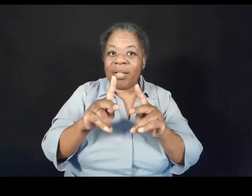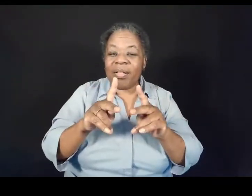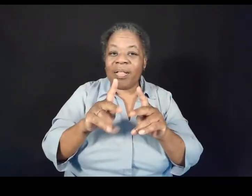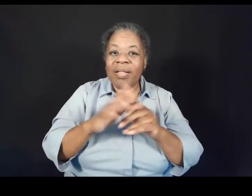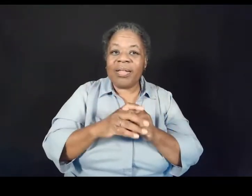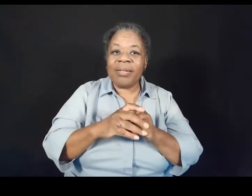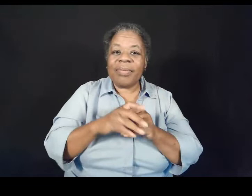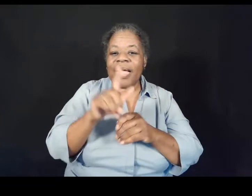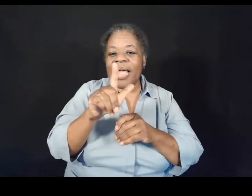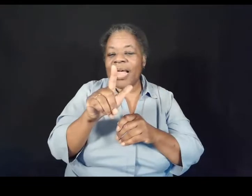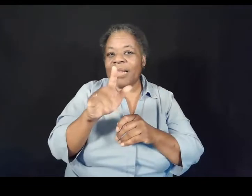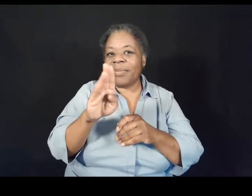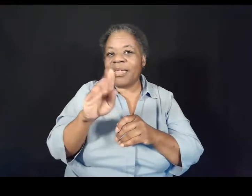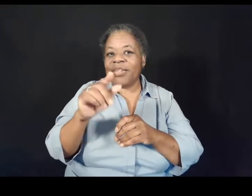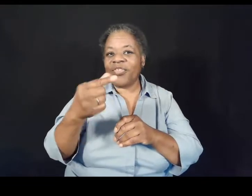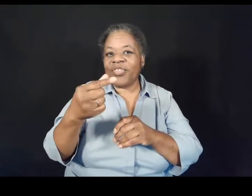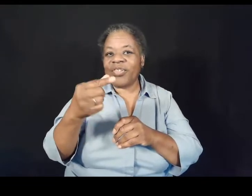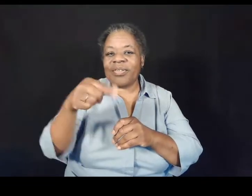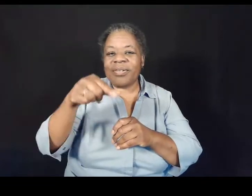LGBTQ people,